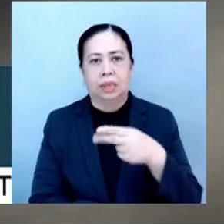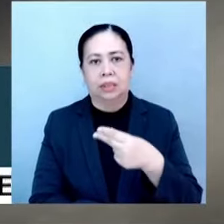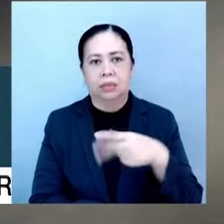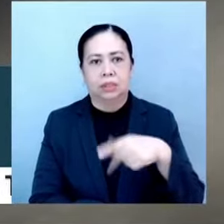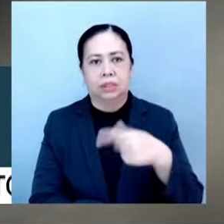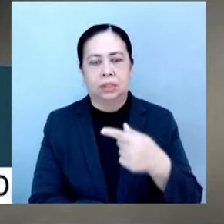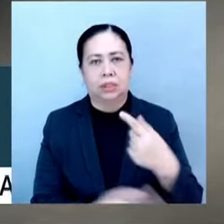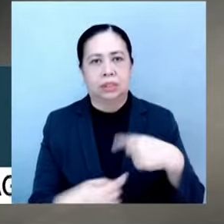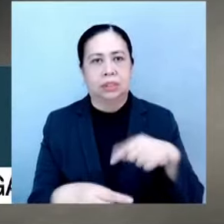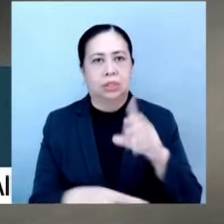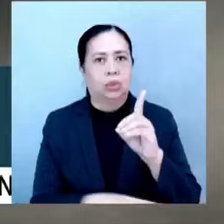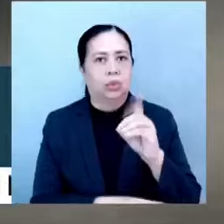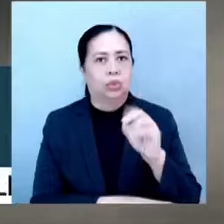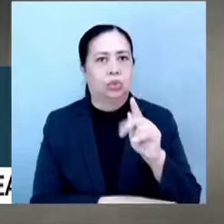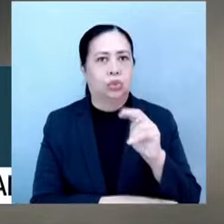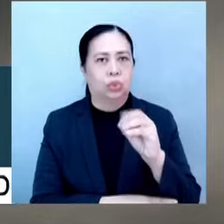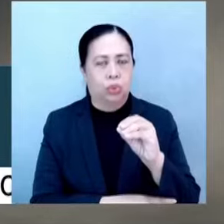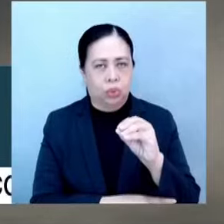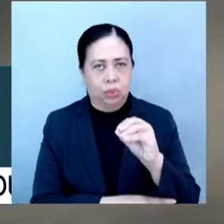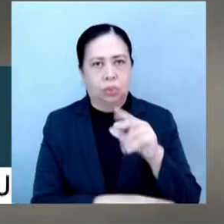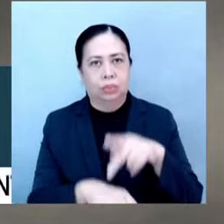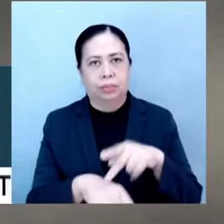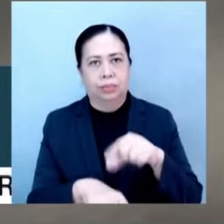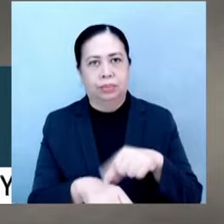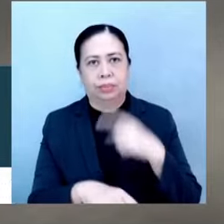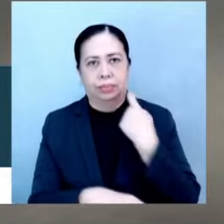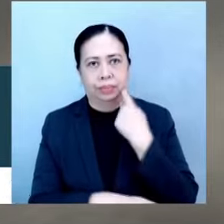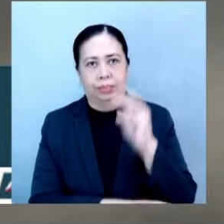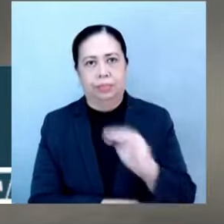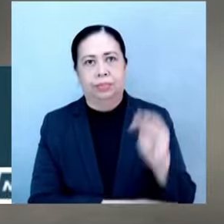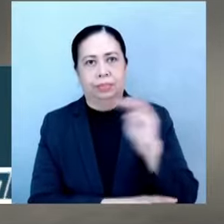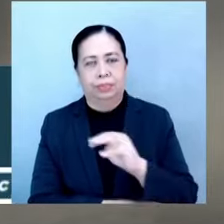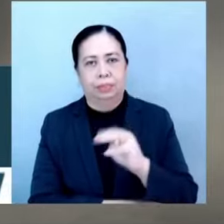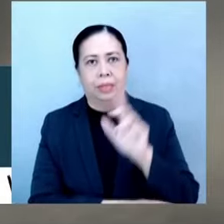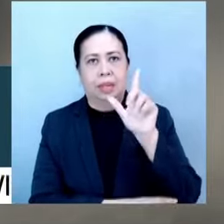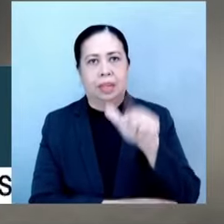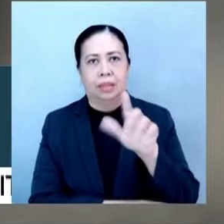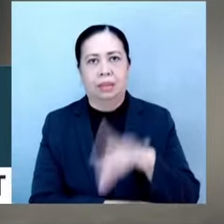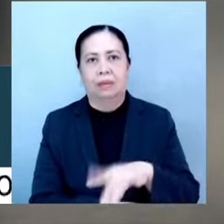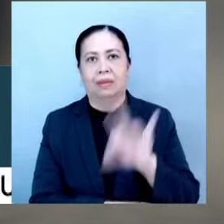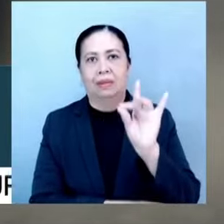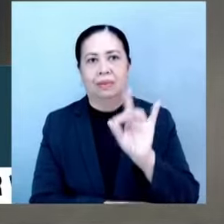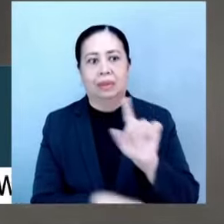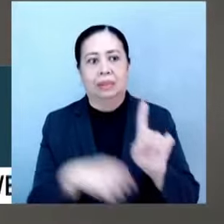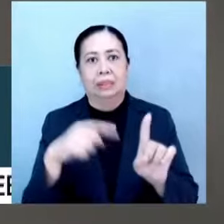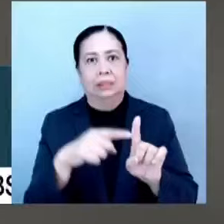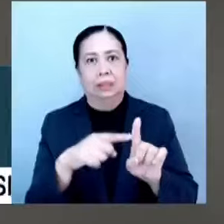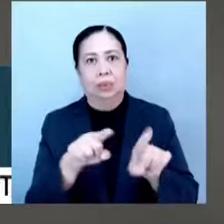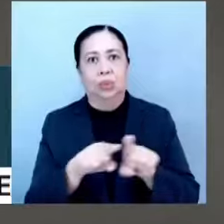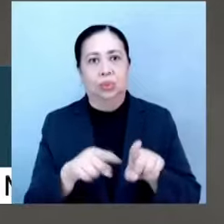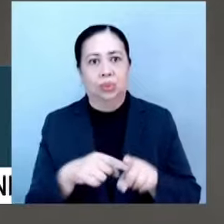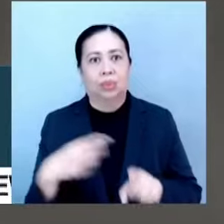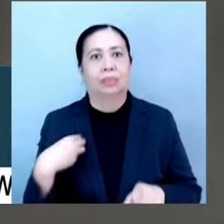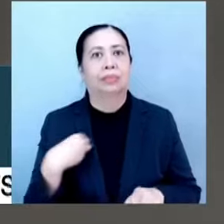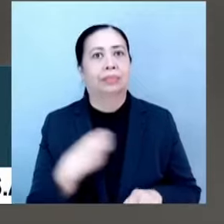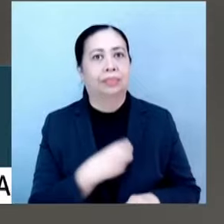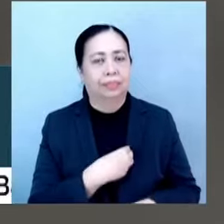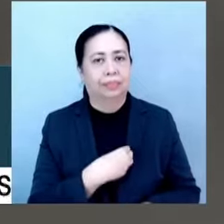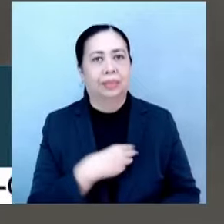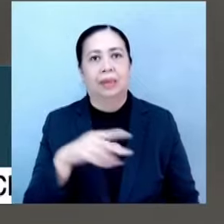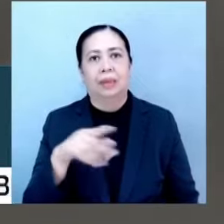Jokno Avenue in Parañaque City this Monday. It was later discovered that he is also a member of the PNP